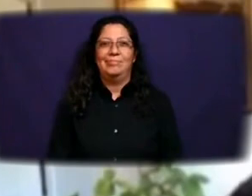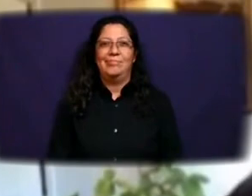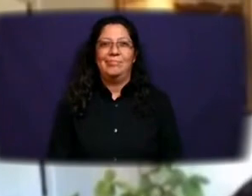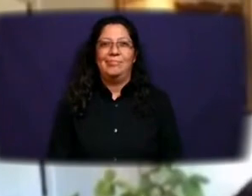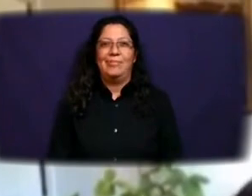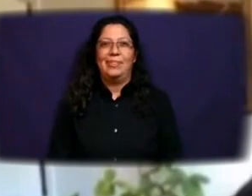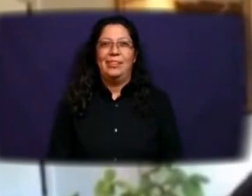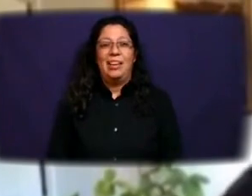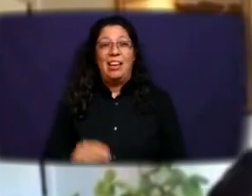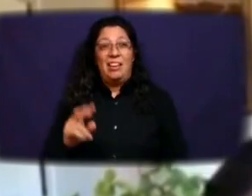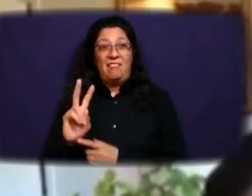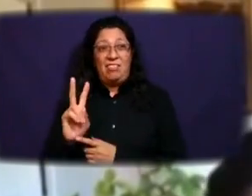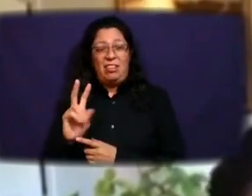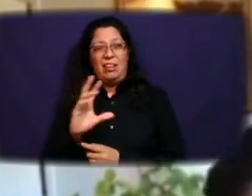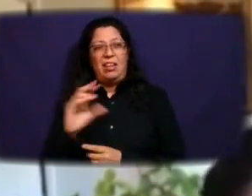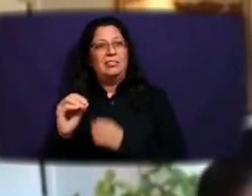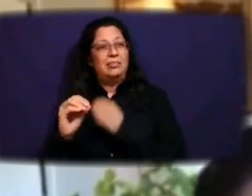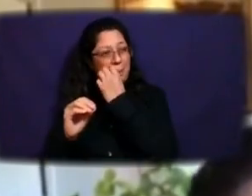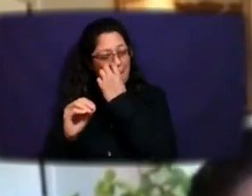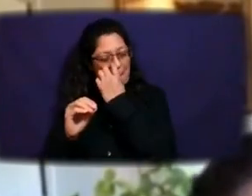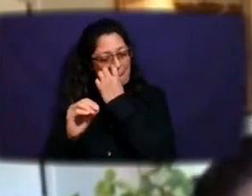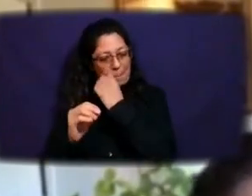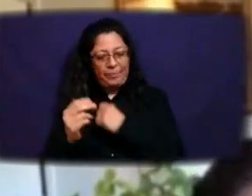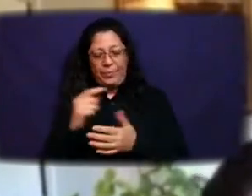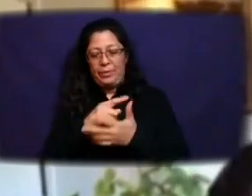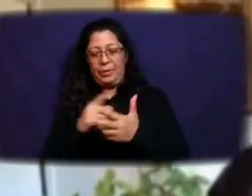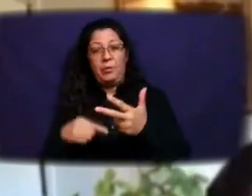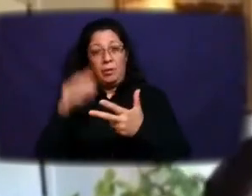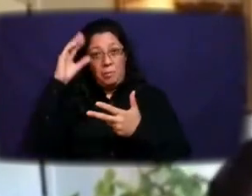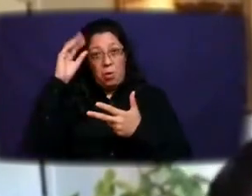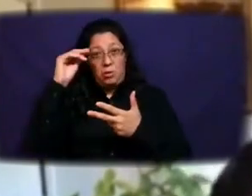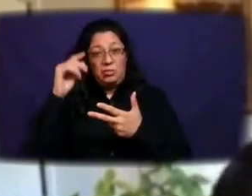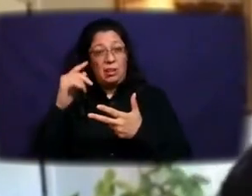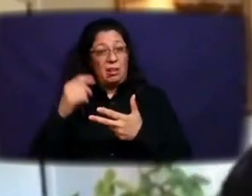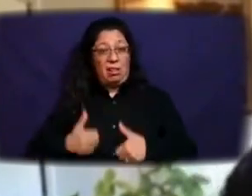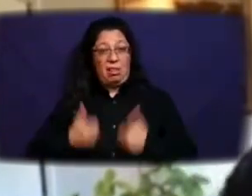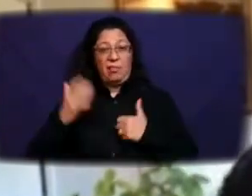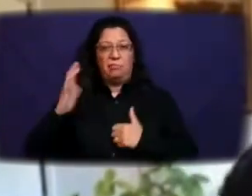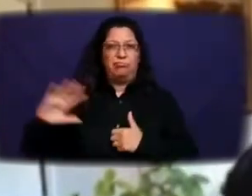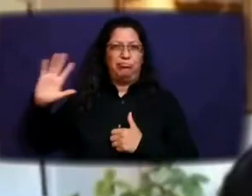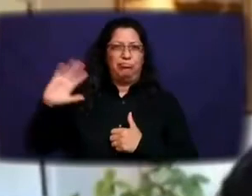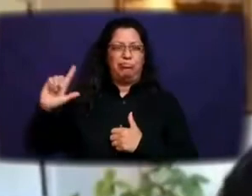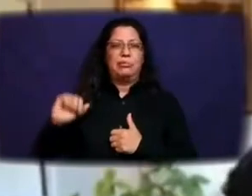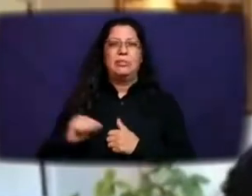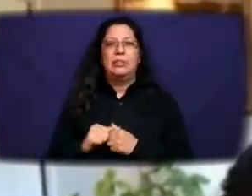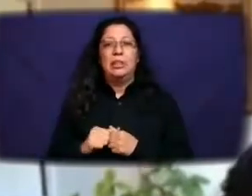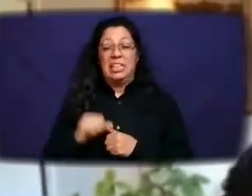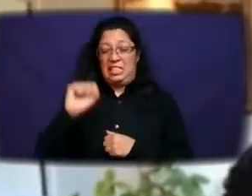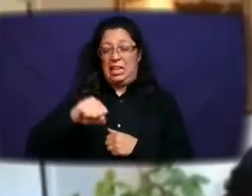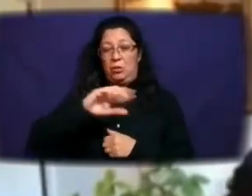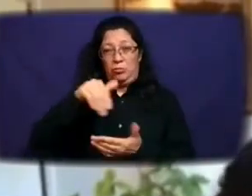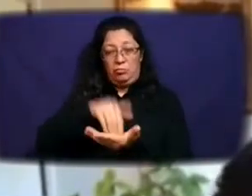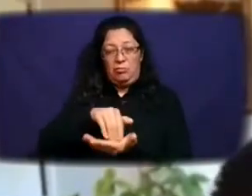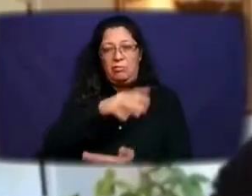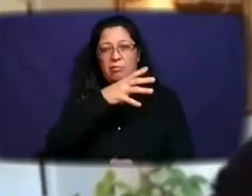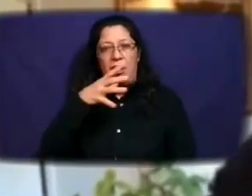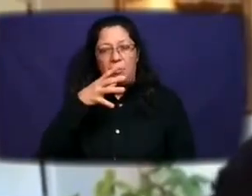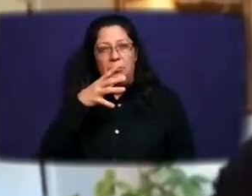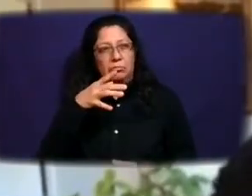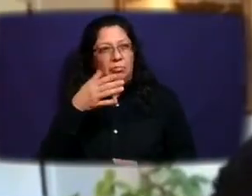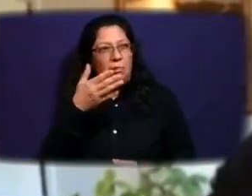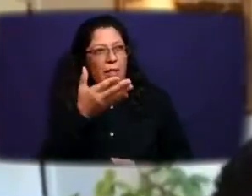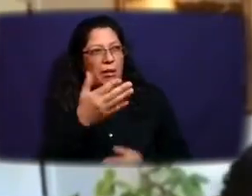B and her three boys used to live on the South Central Farm, in an